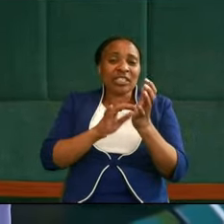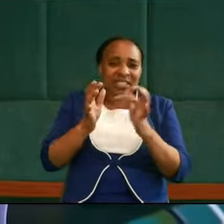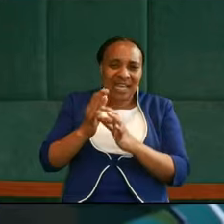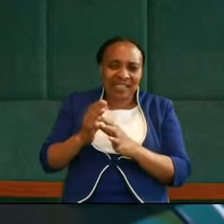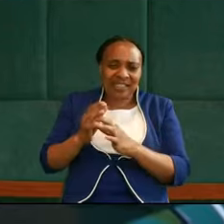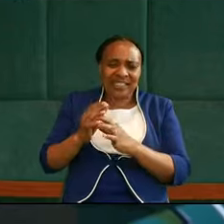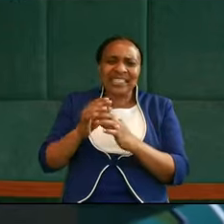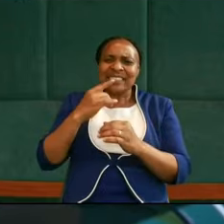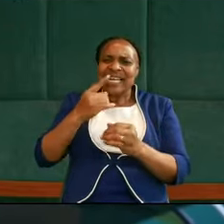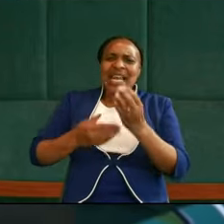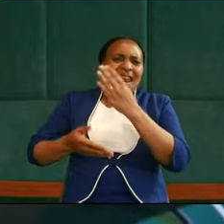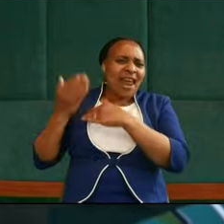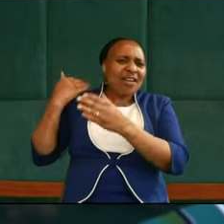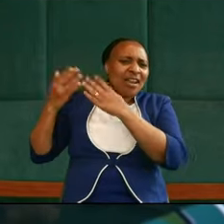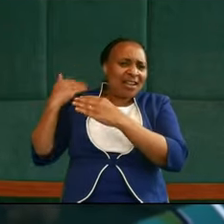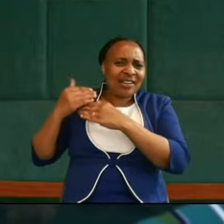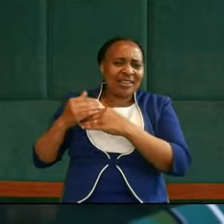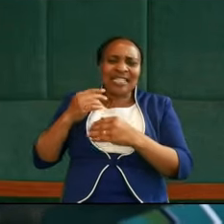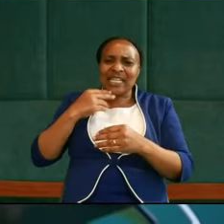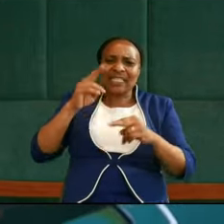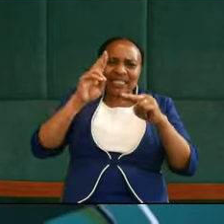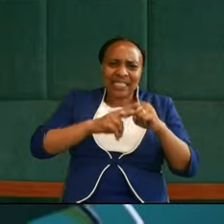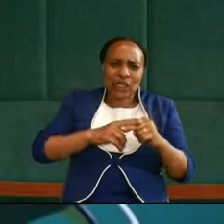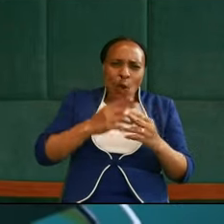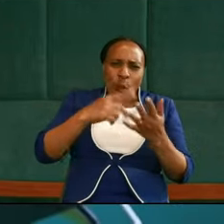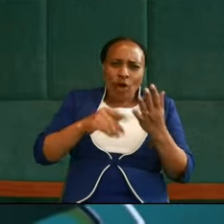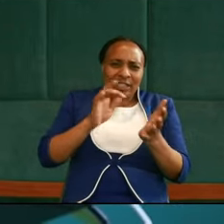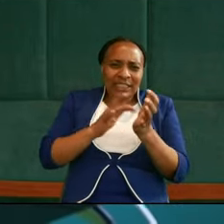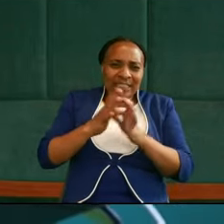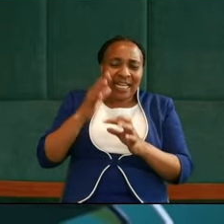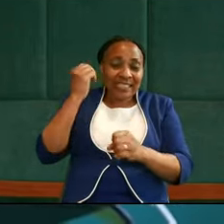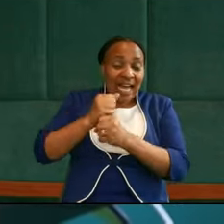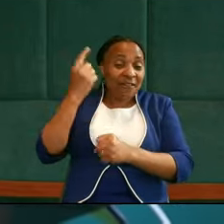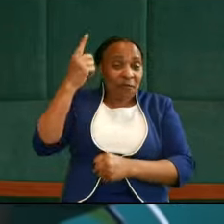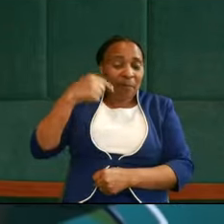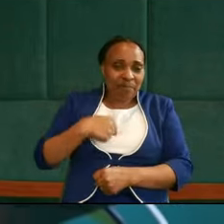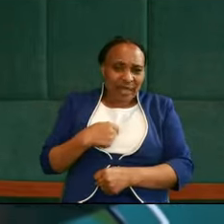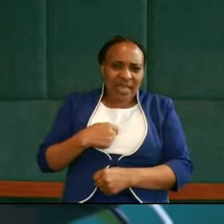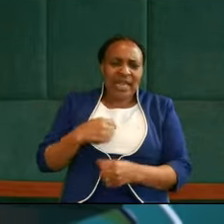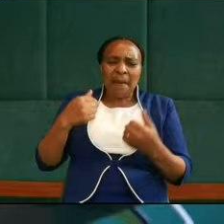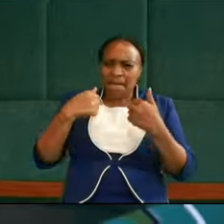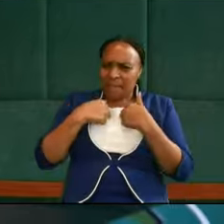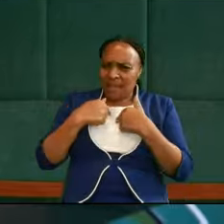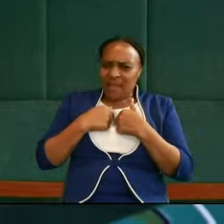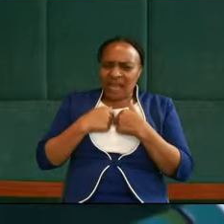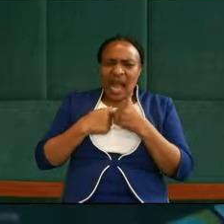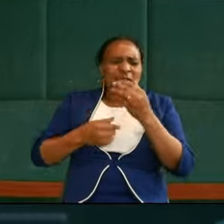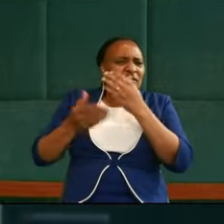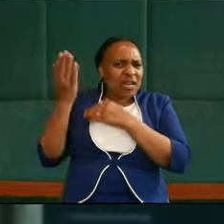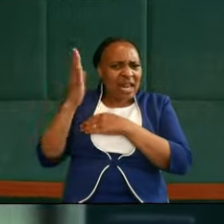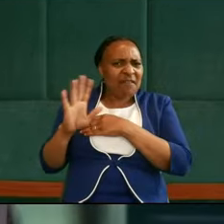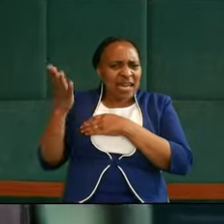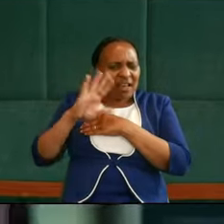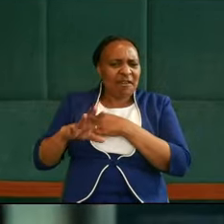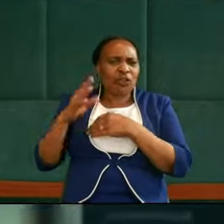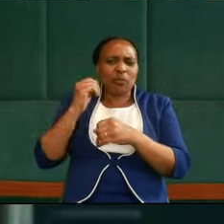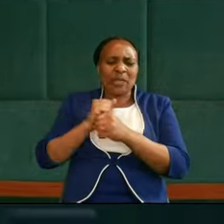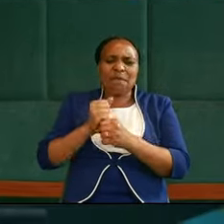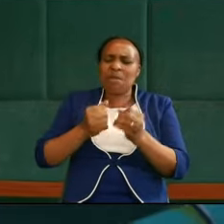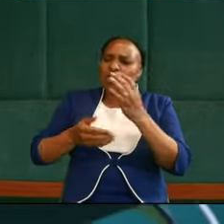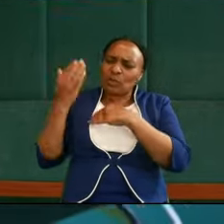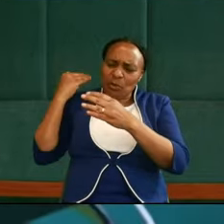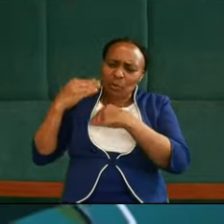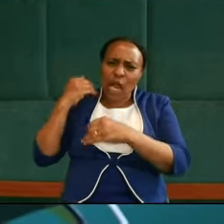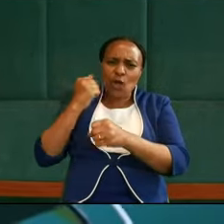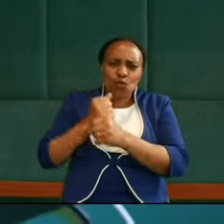the past, just come and see what Jesus has done for me. Our message used to be, the things I used to do, I